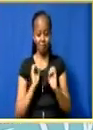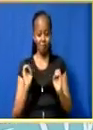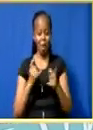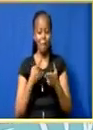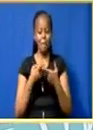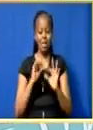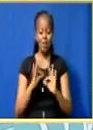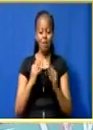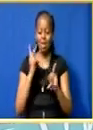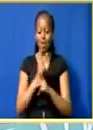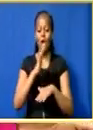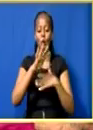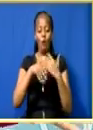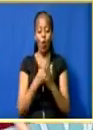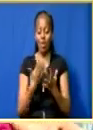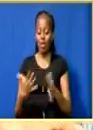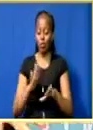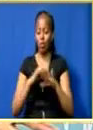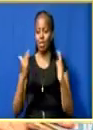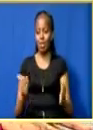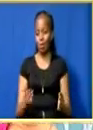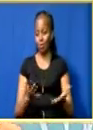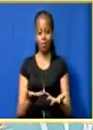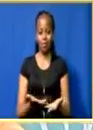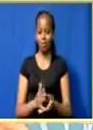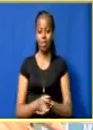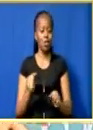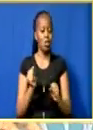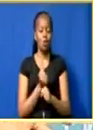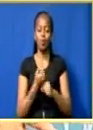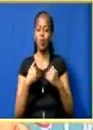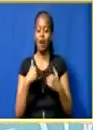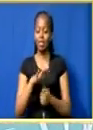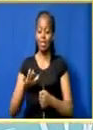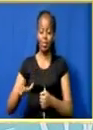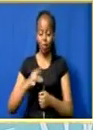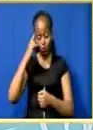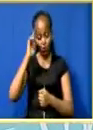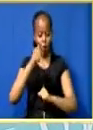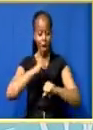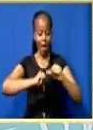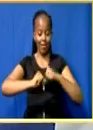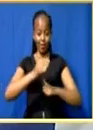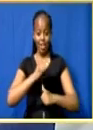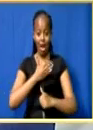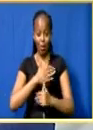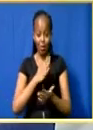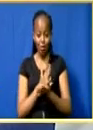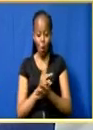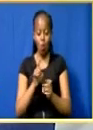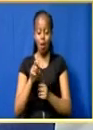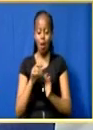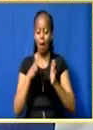And if we put everything, like now we are going to put almost everything, mm-hmm. we'll not have enough space to do our activity. We need a